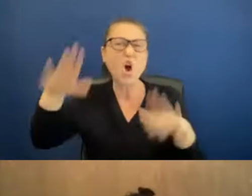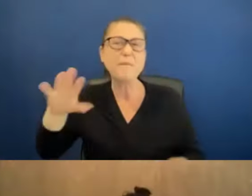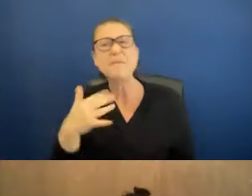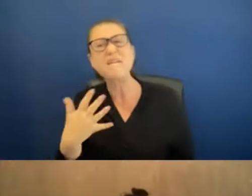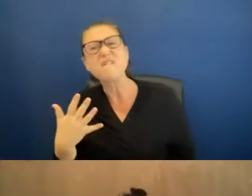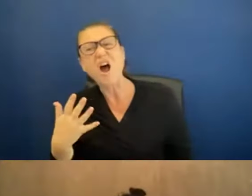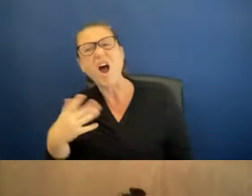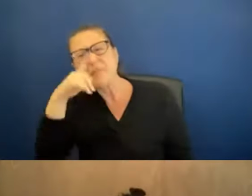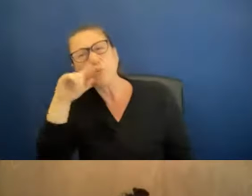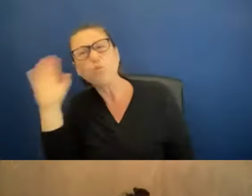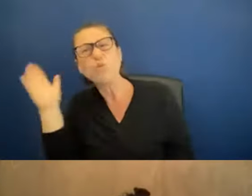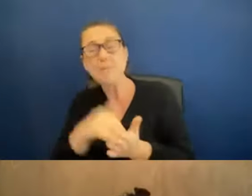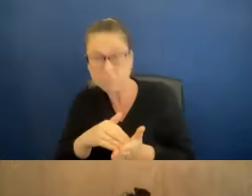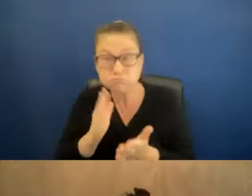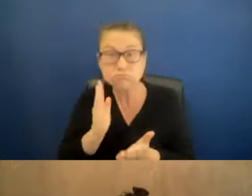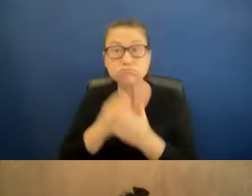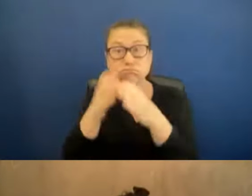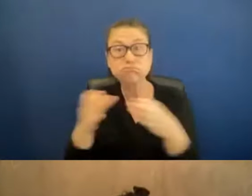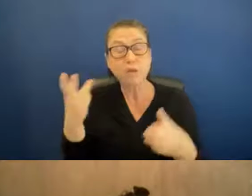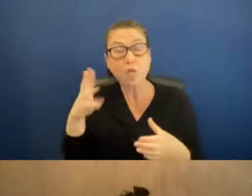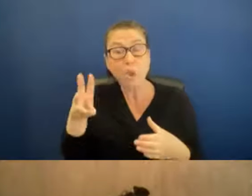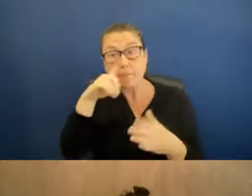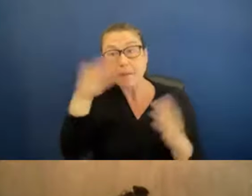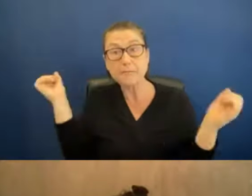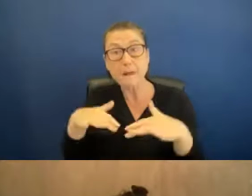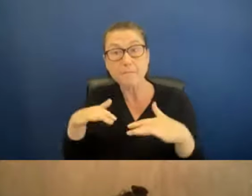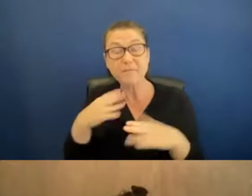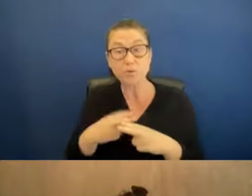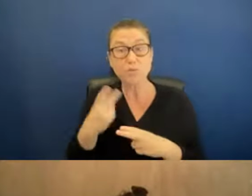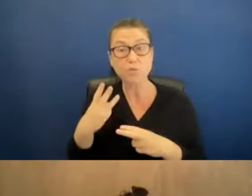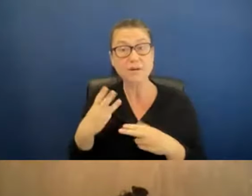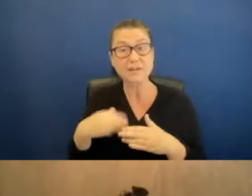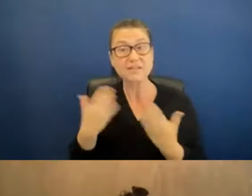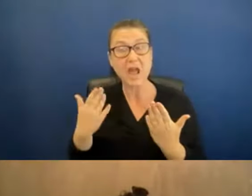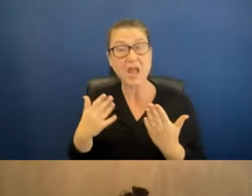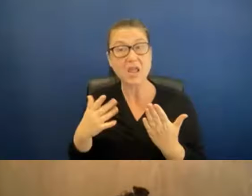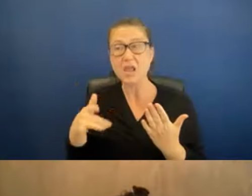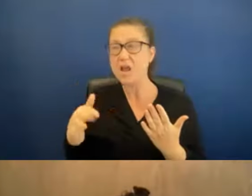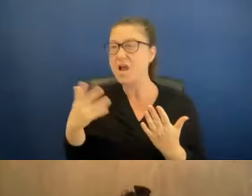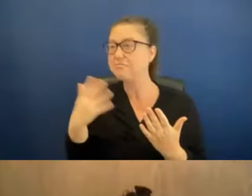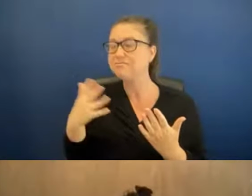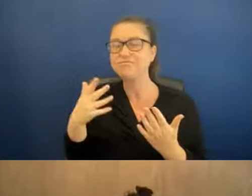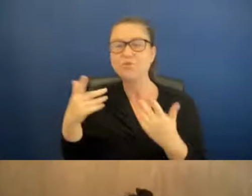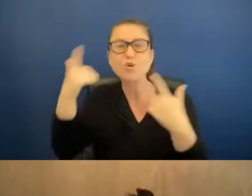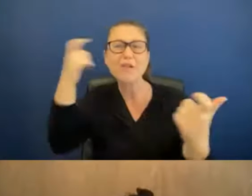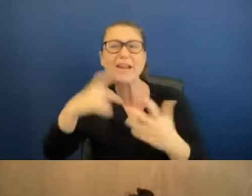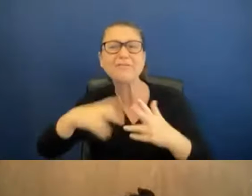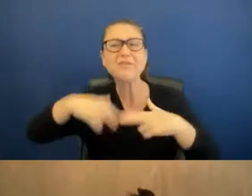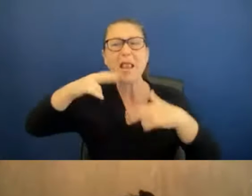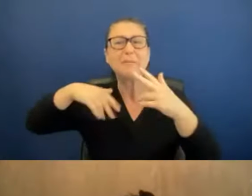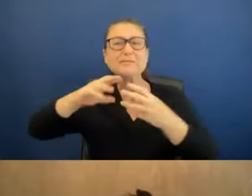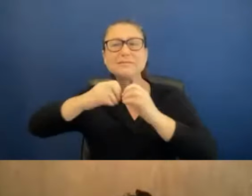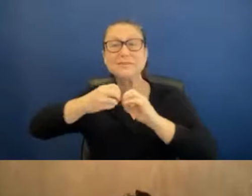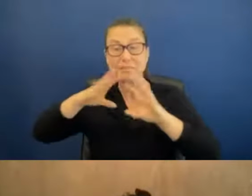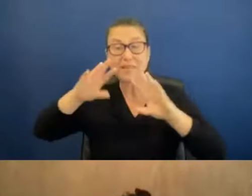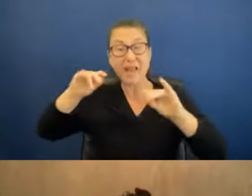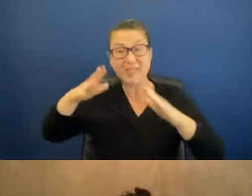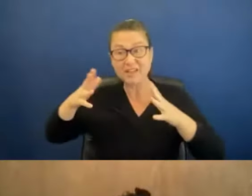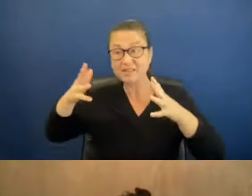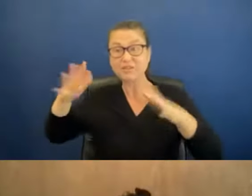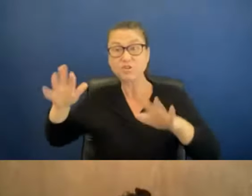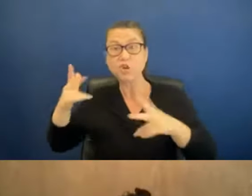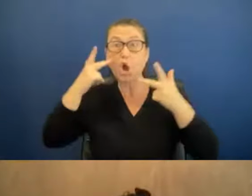up and we had 30, um, turn up for a three-day, uh, creative development. And then we did a show in and around